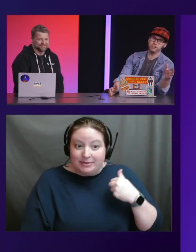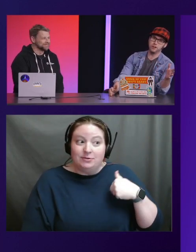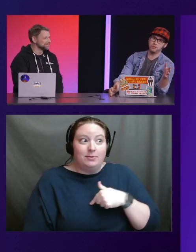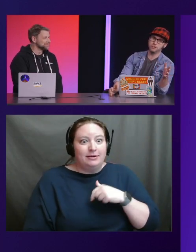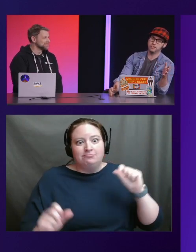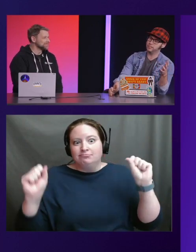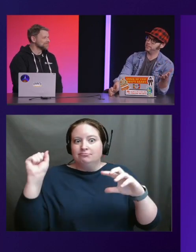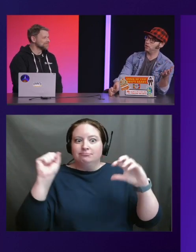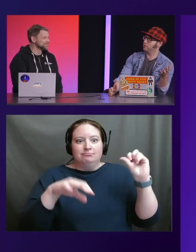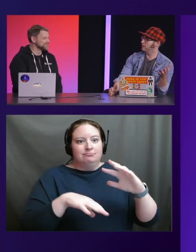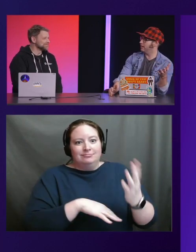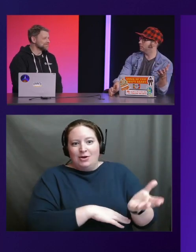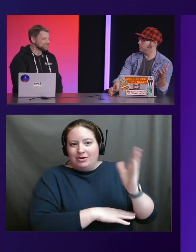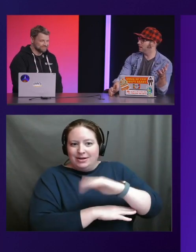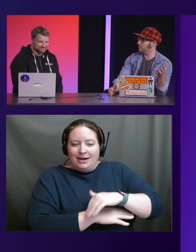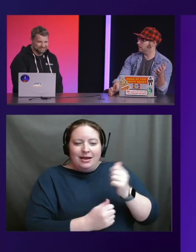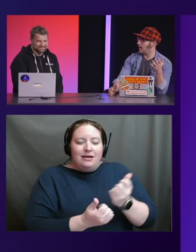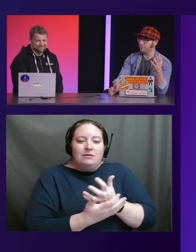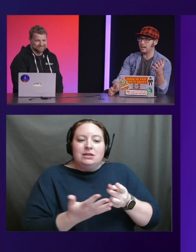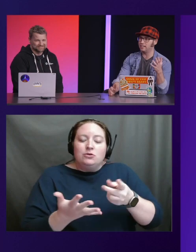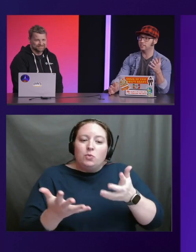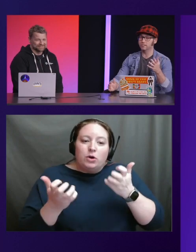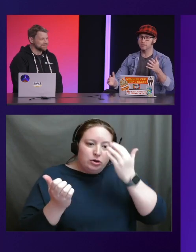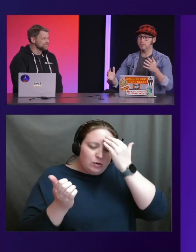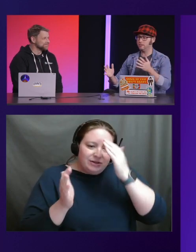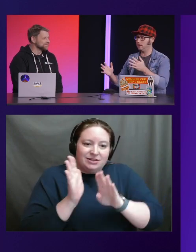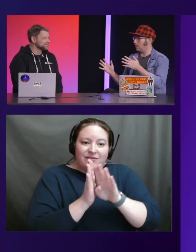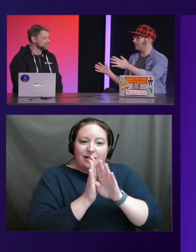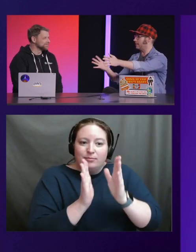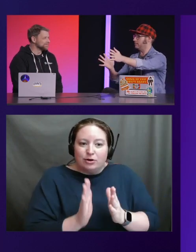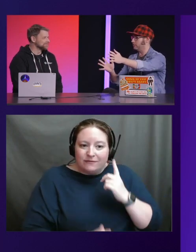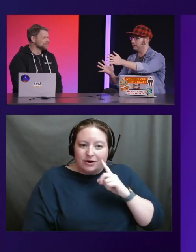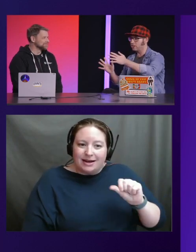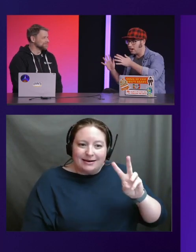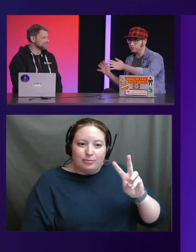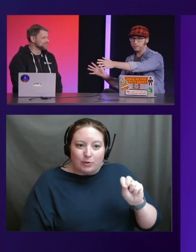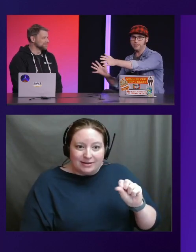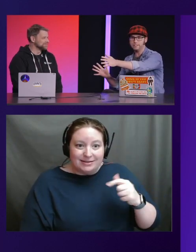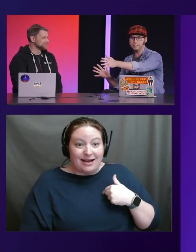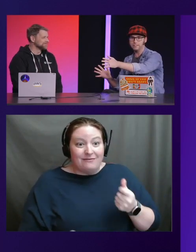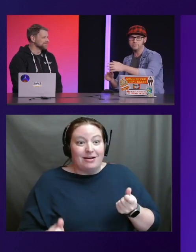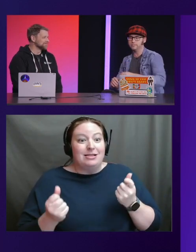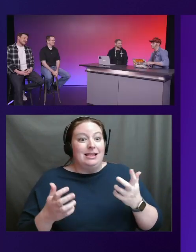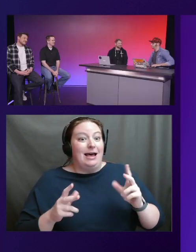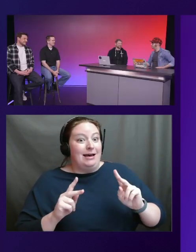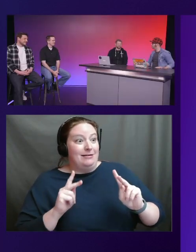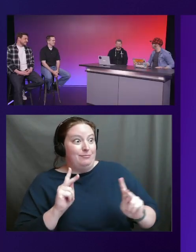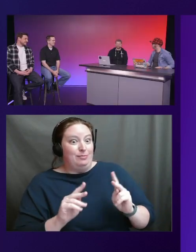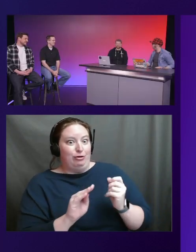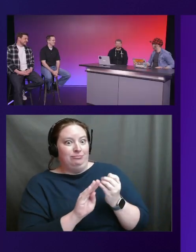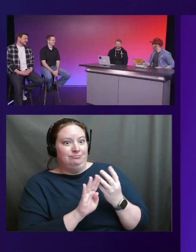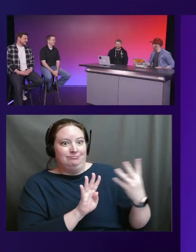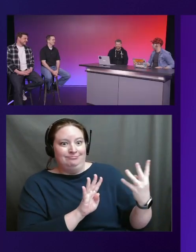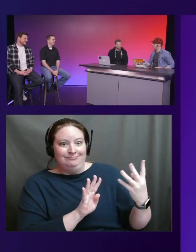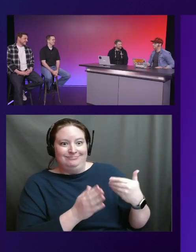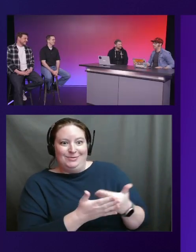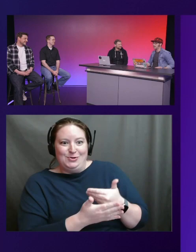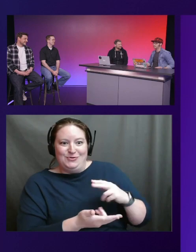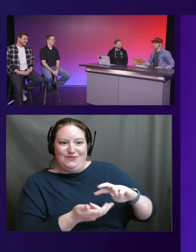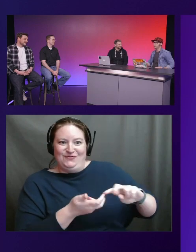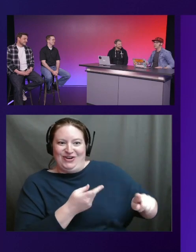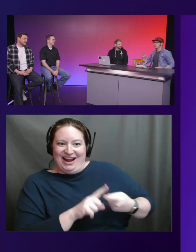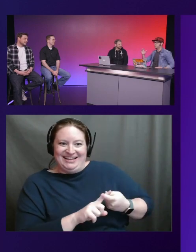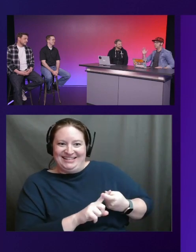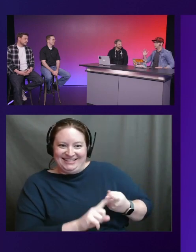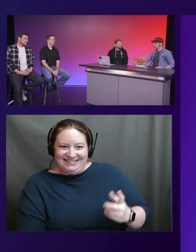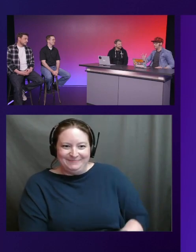you want to know as a developer on AWS. I've got a lot of guests over here, a cadre of new friends that we're going to talk